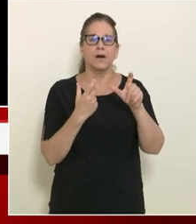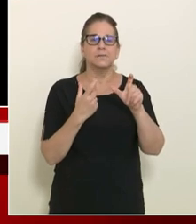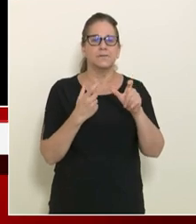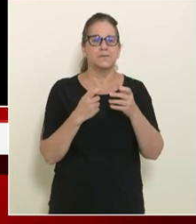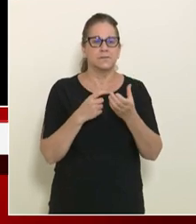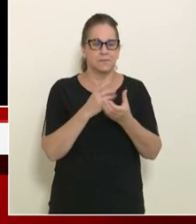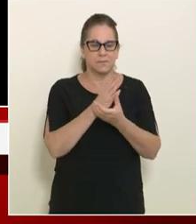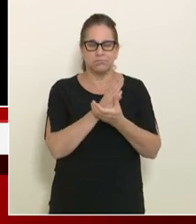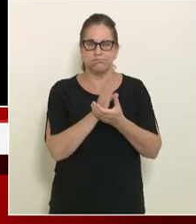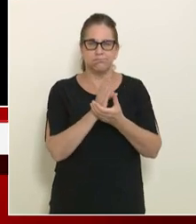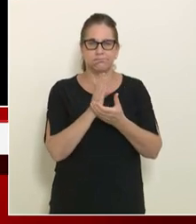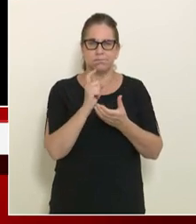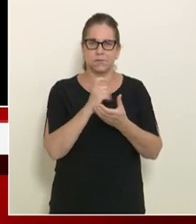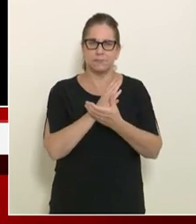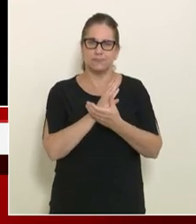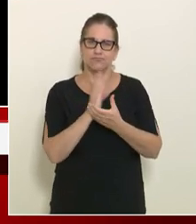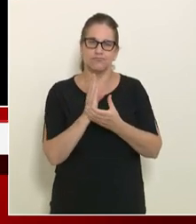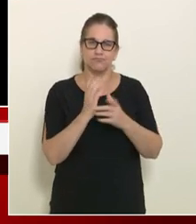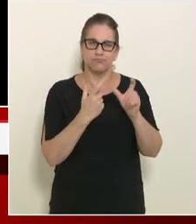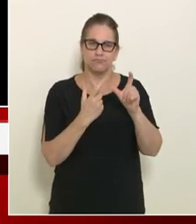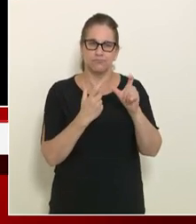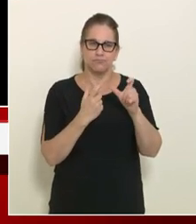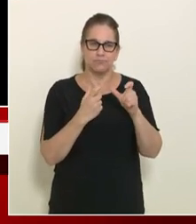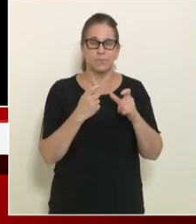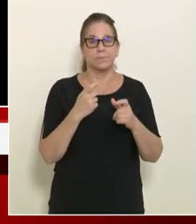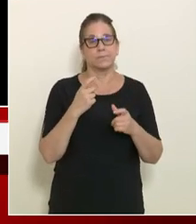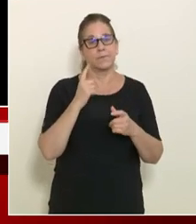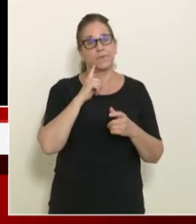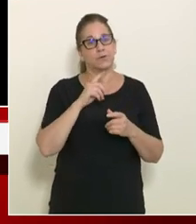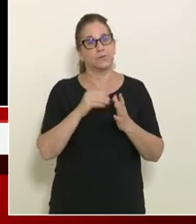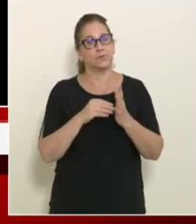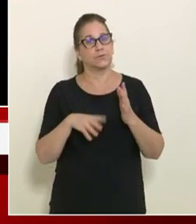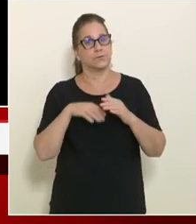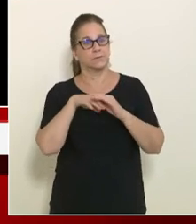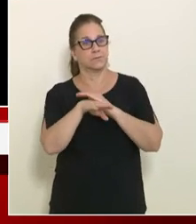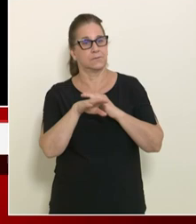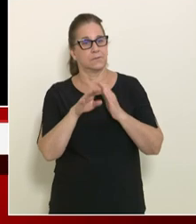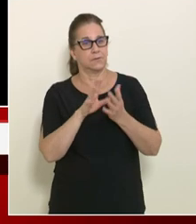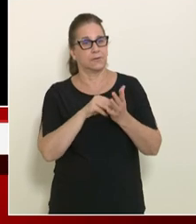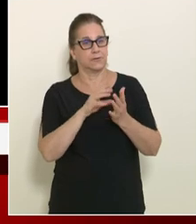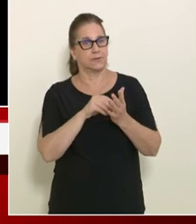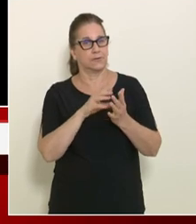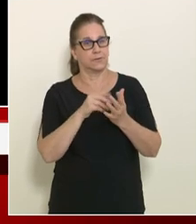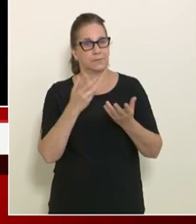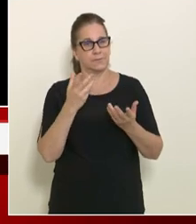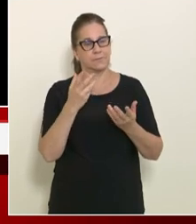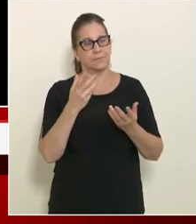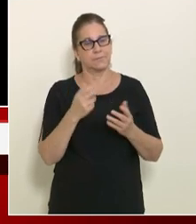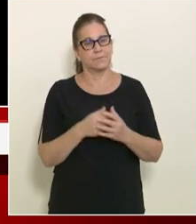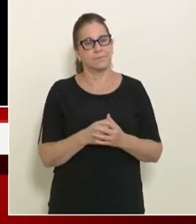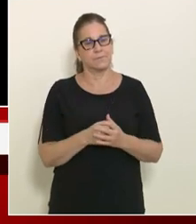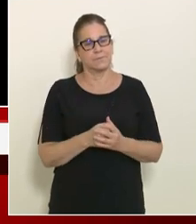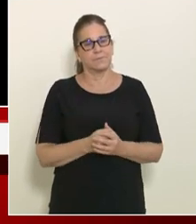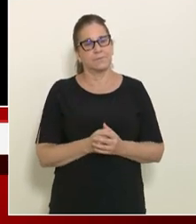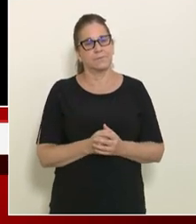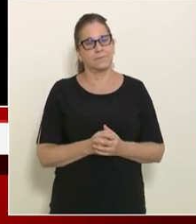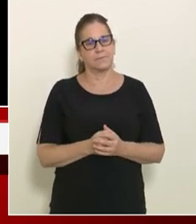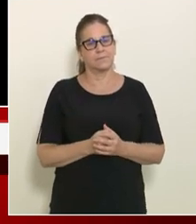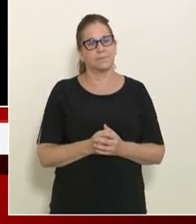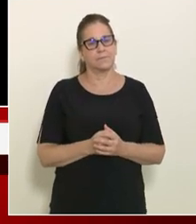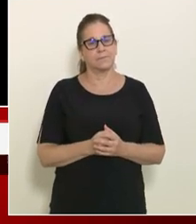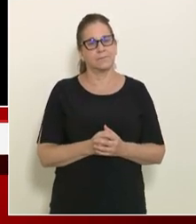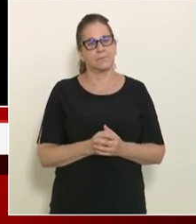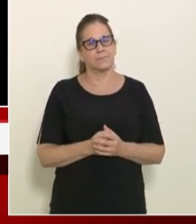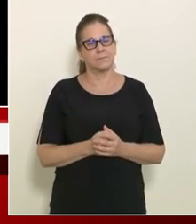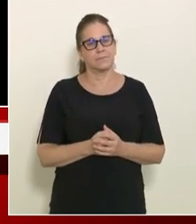Our learning system for synchronous and asynchronous learning is Microsoft Teams. This is where